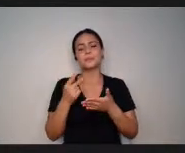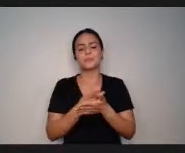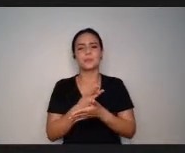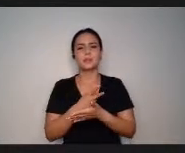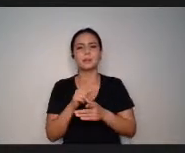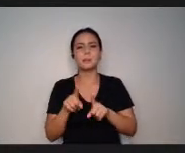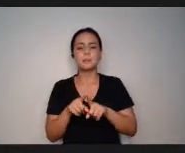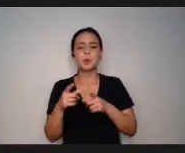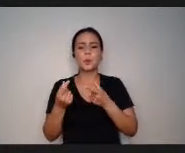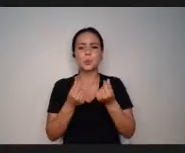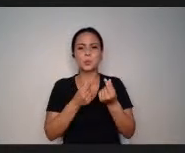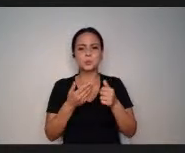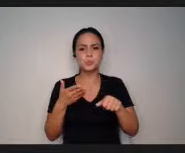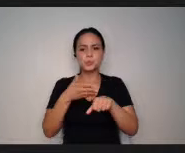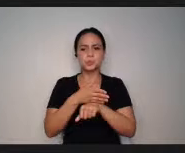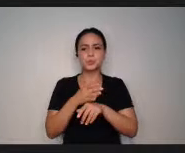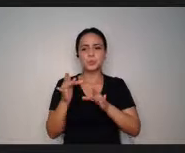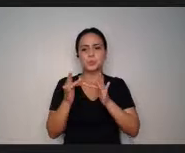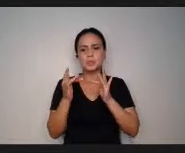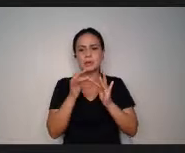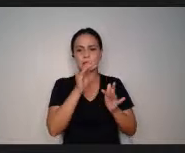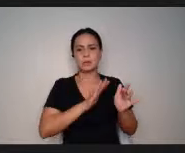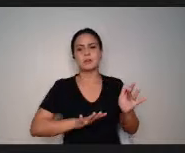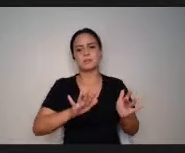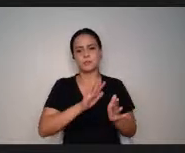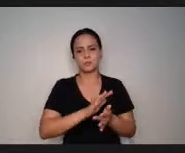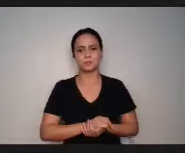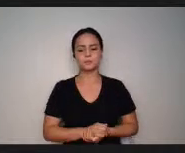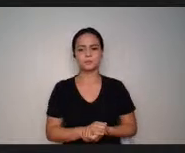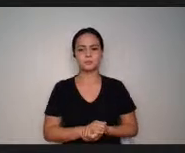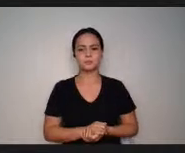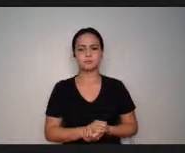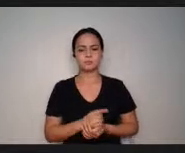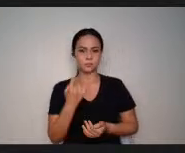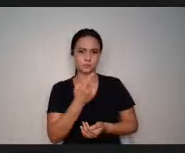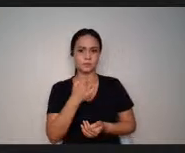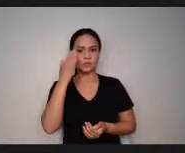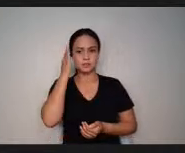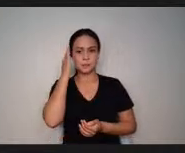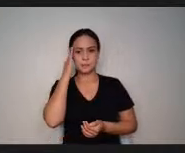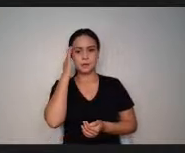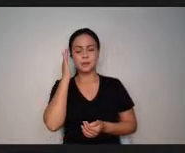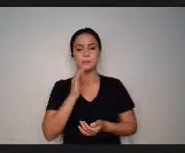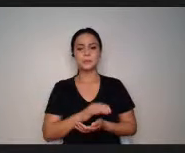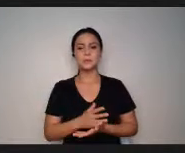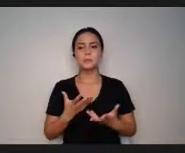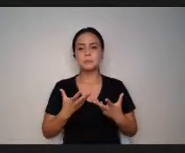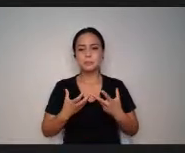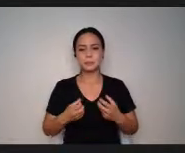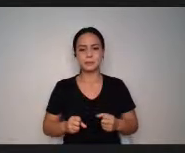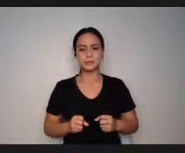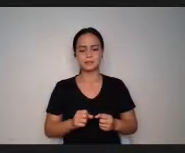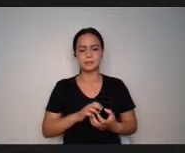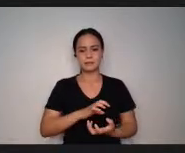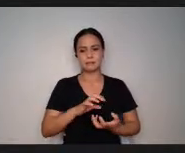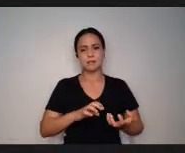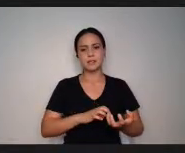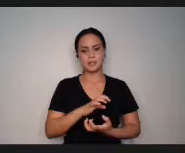that. We know that the burden of growing mental health crisis is, as I said, not